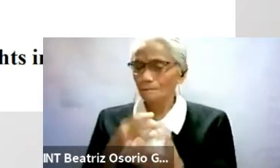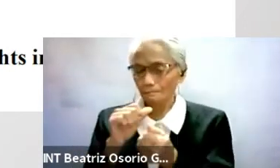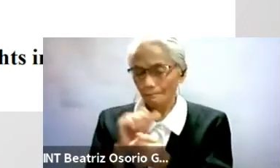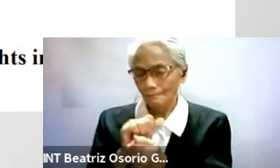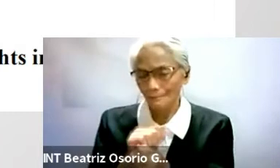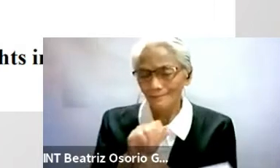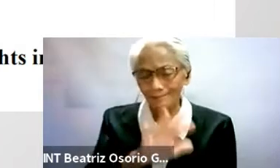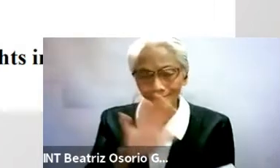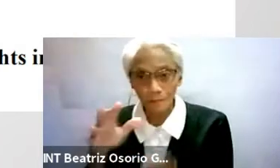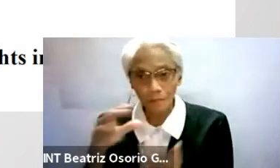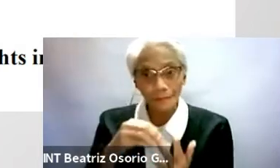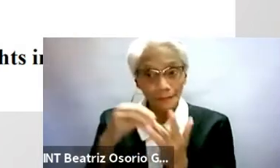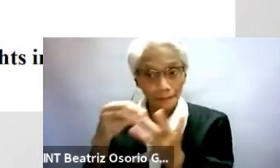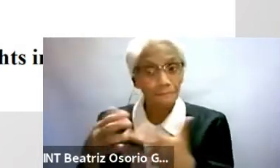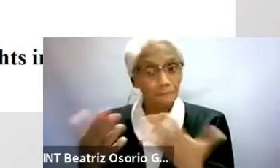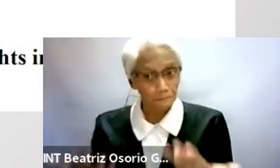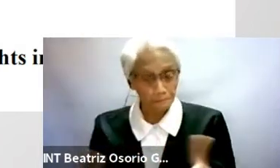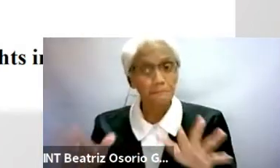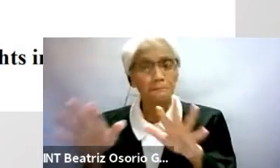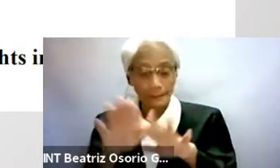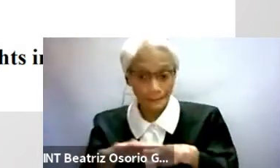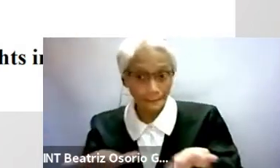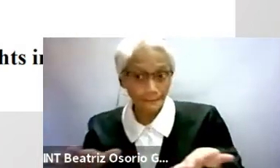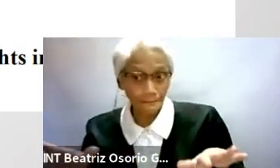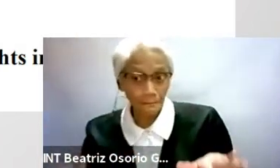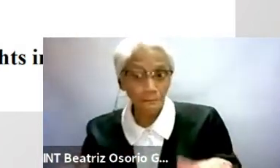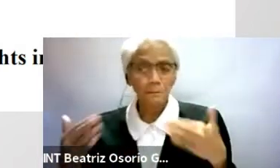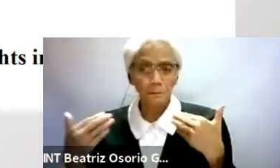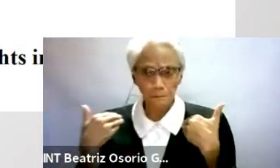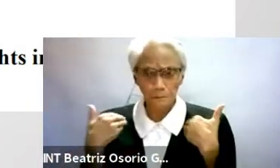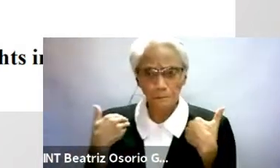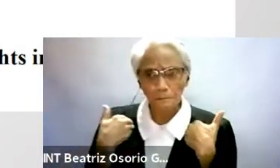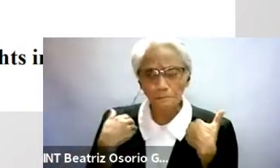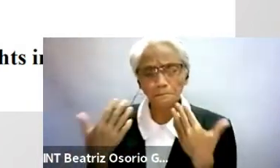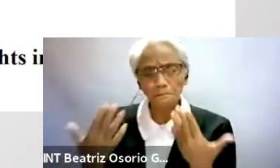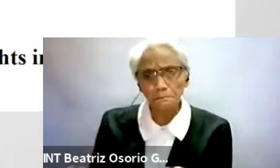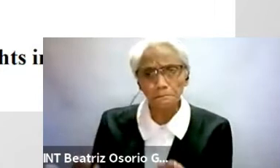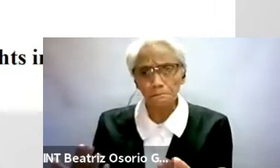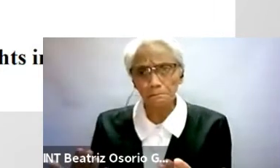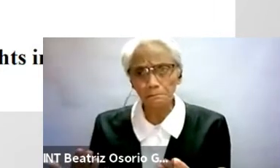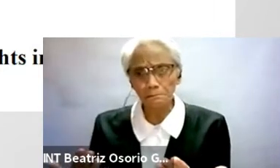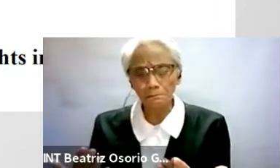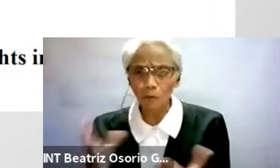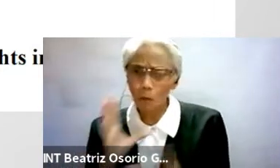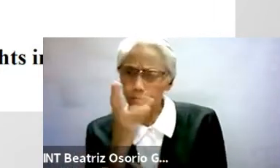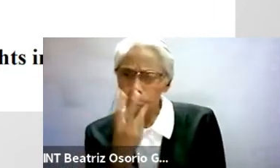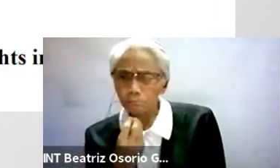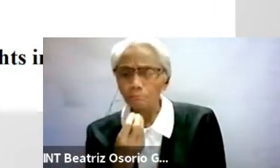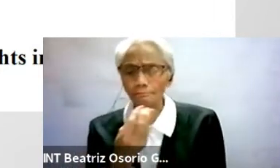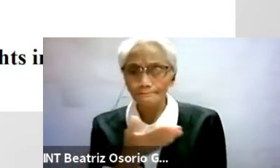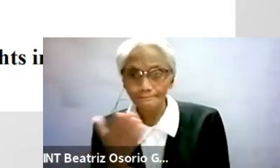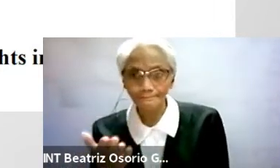top-notch specialists, Baroness Kidron, Professor Livingstone, and Professor Third, who you will hear from in a